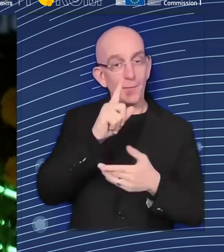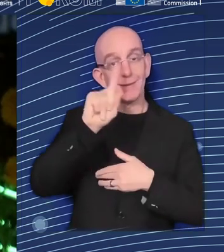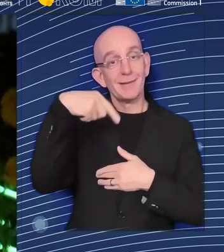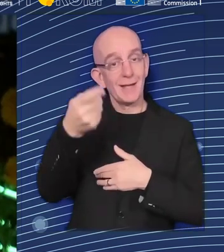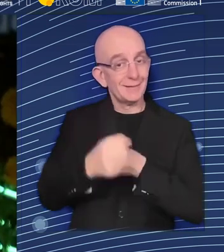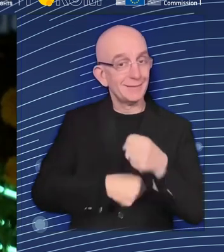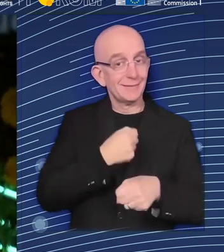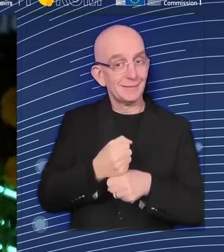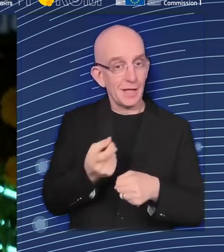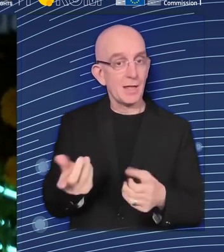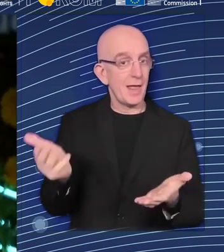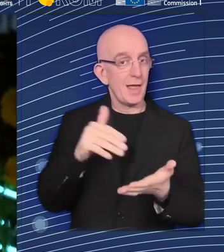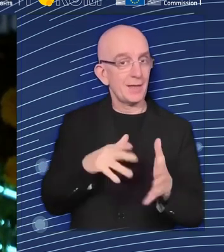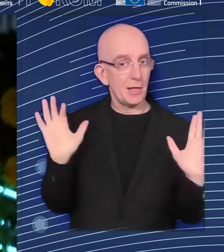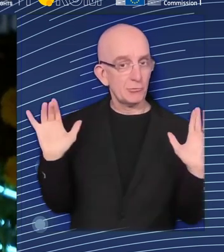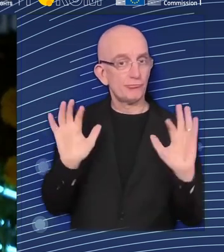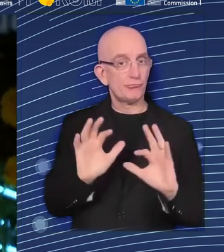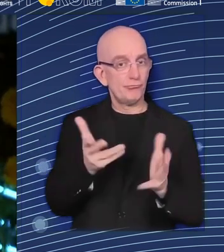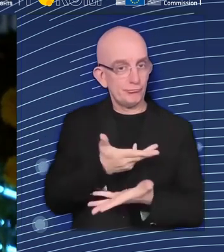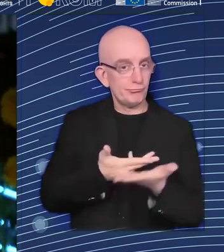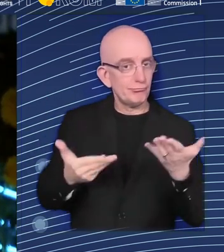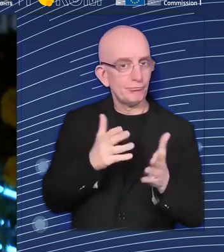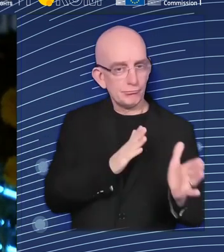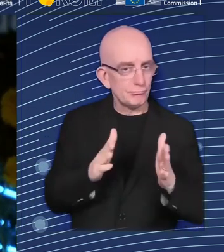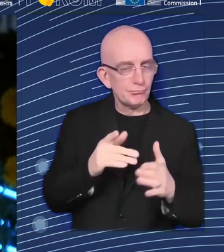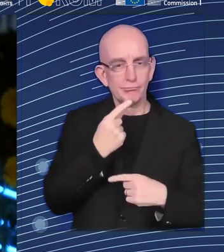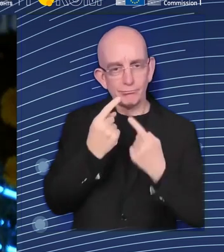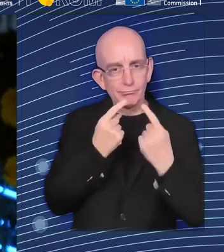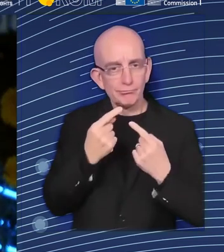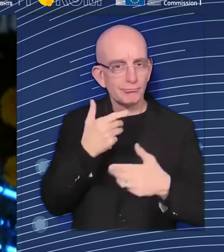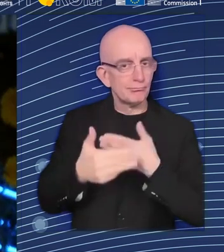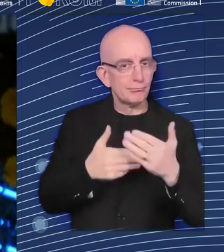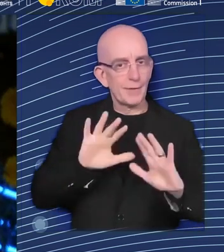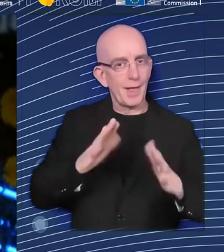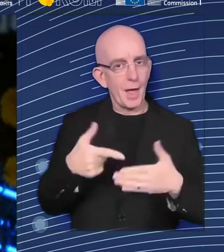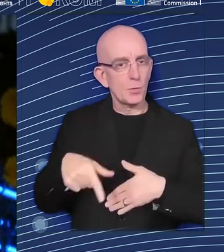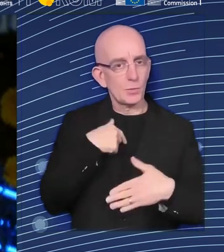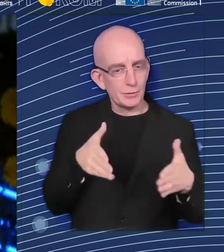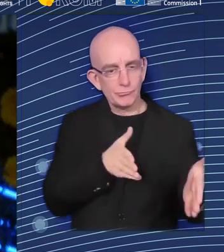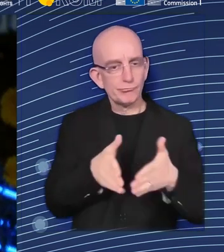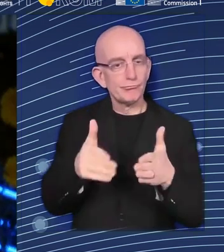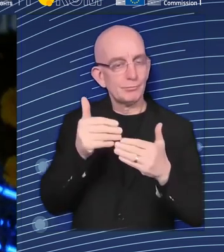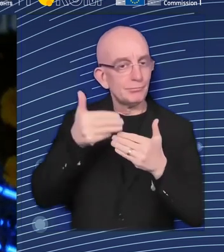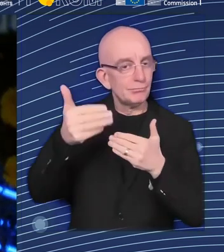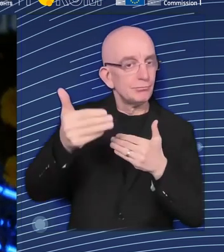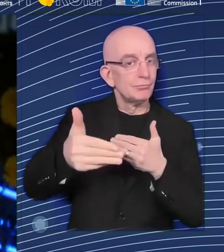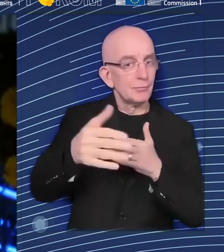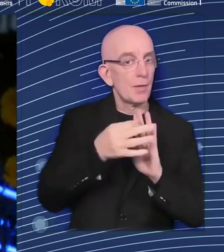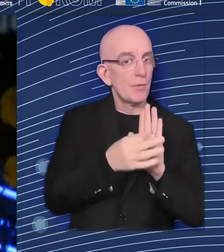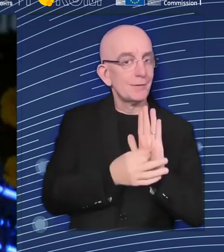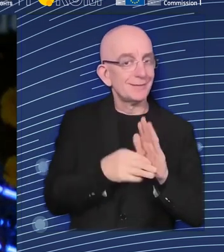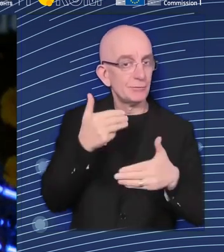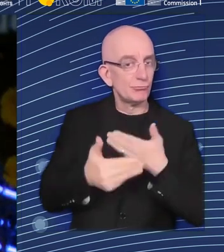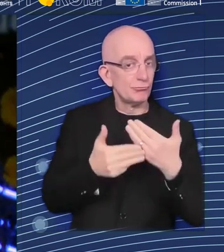future of policy making, the future of our cooperation with those stakeholders and partners to the benefit of all